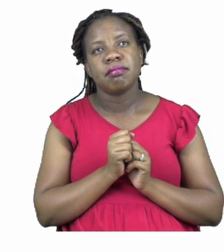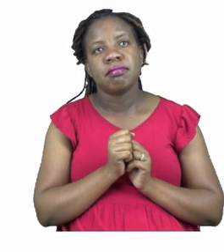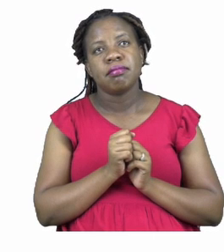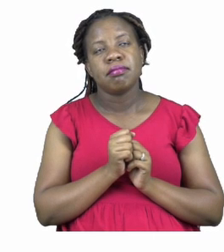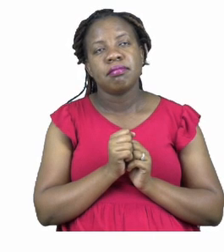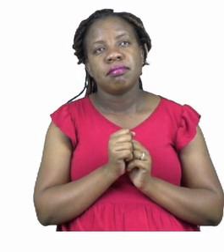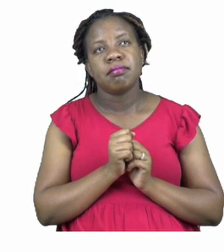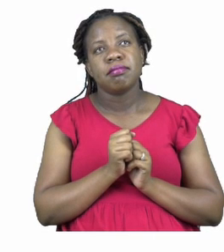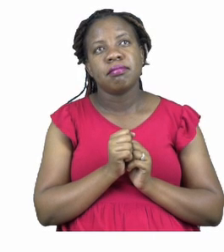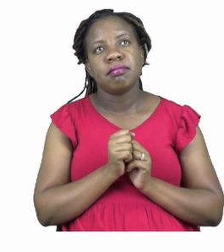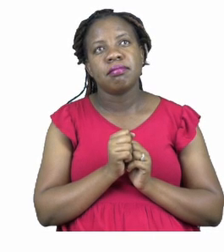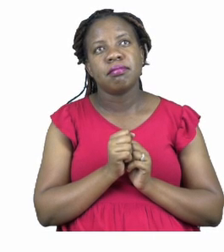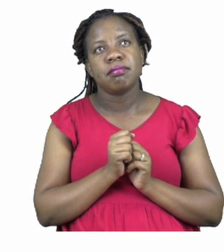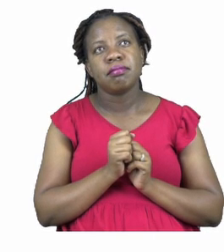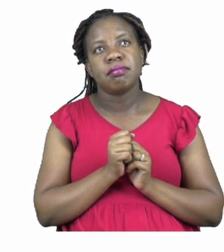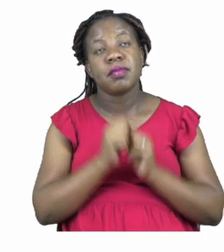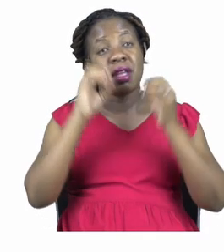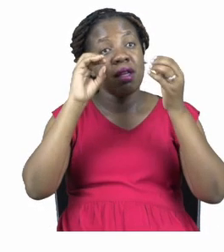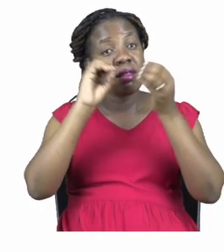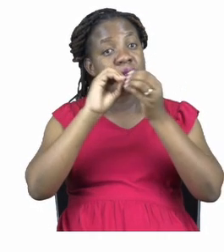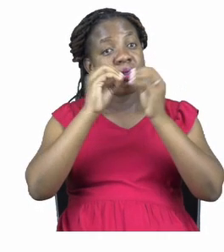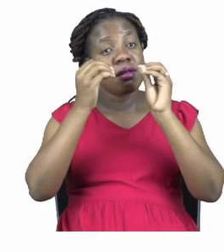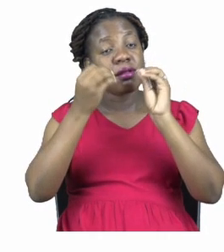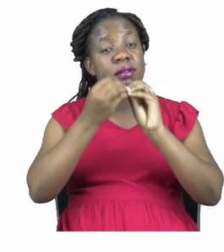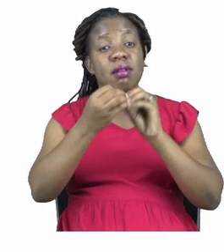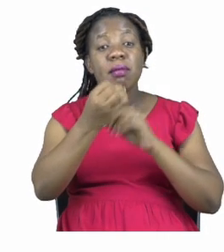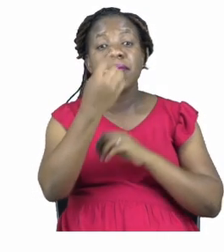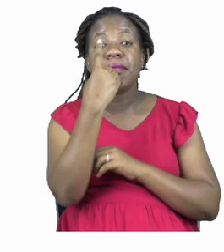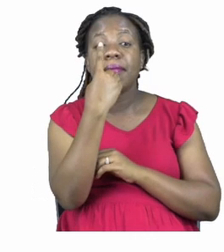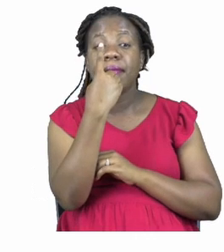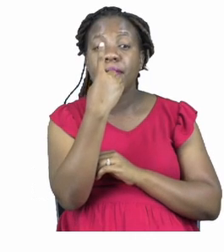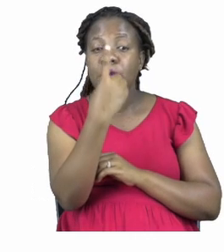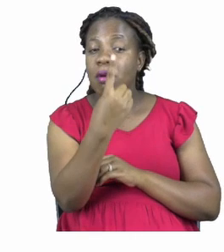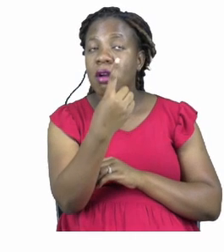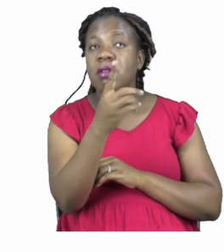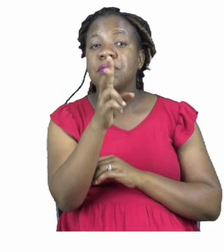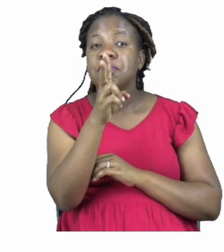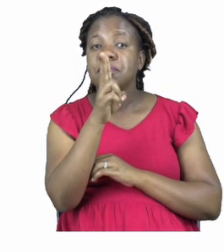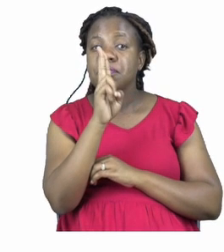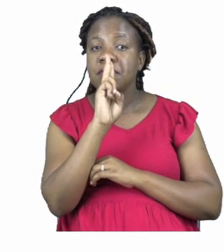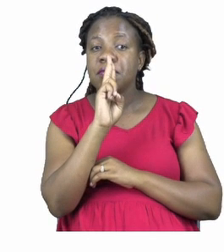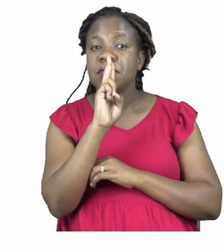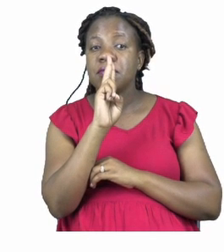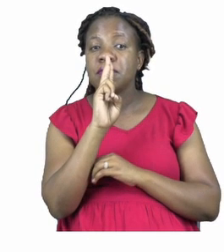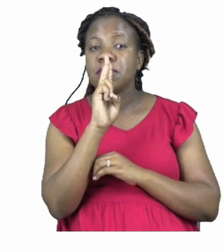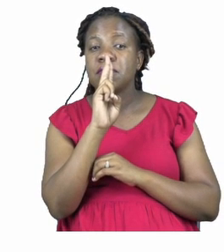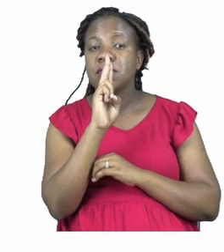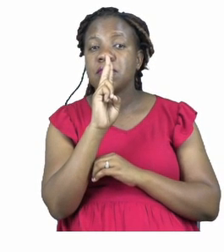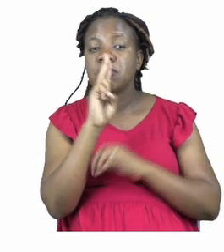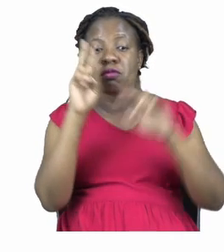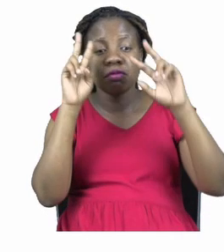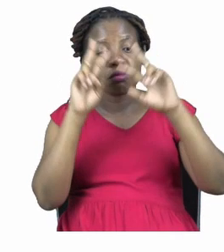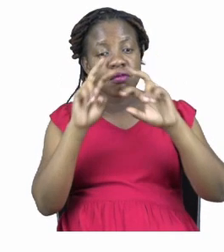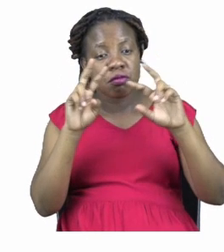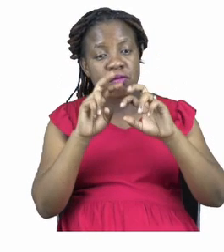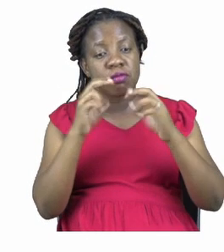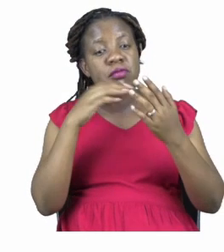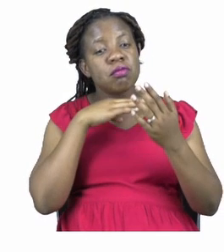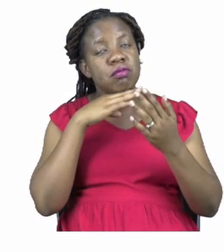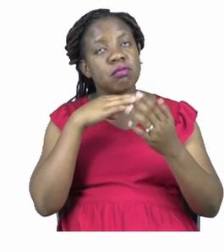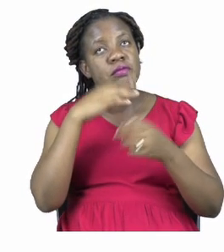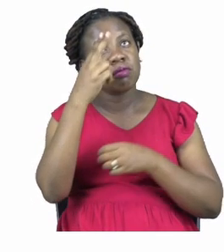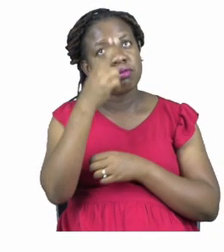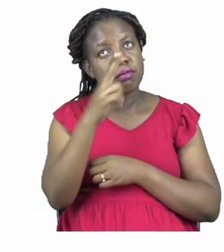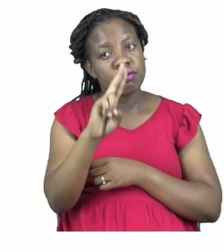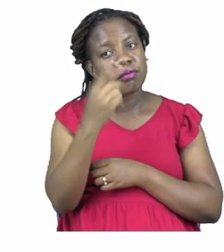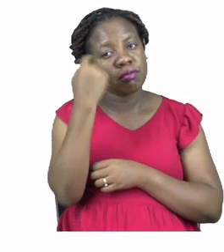the answer is not there. You have to tell us what it is. Then for number